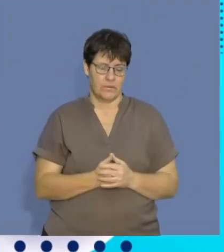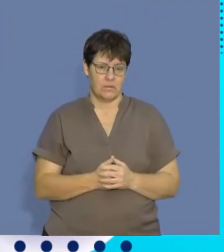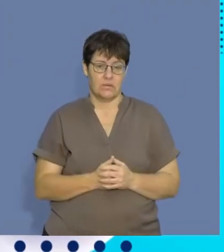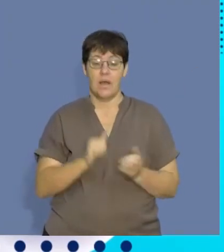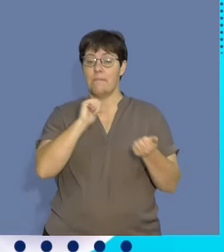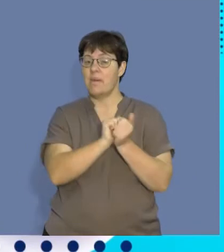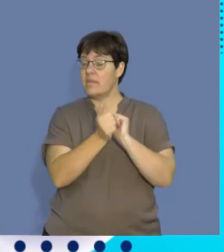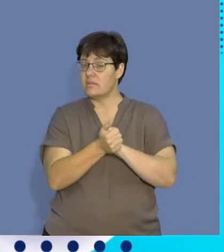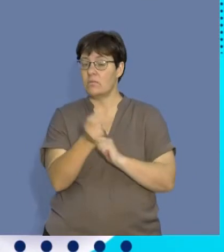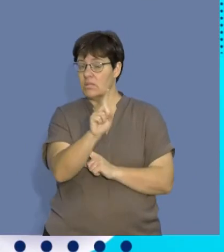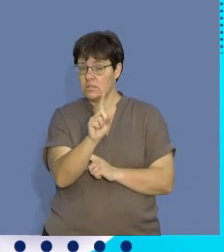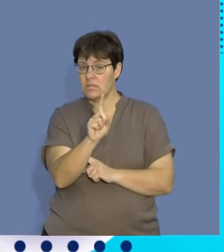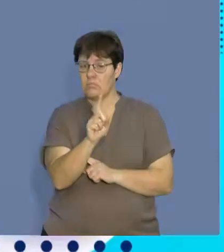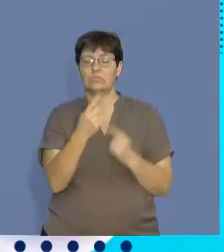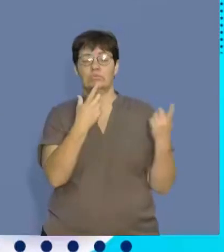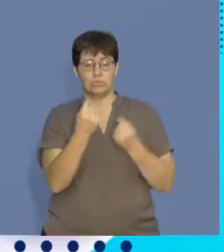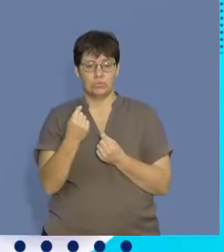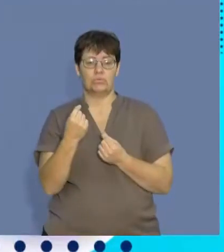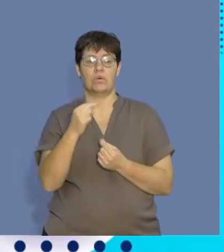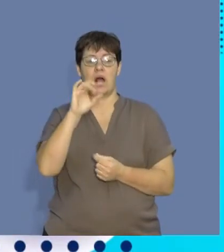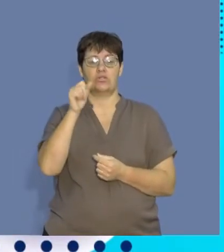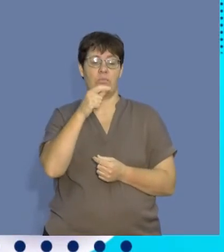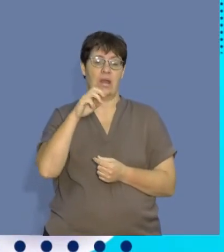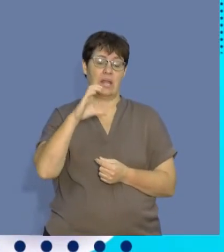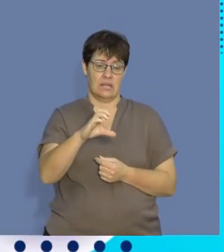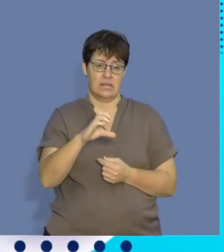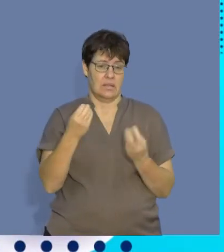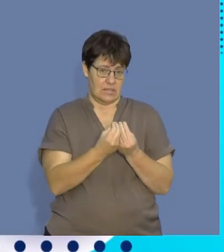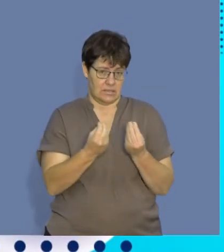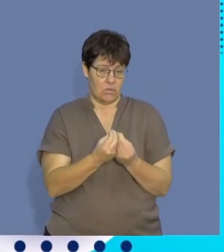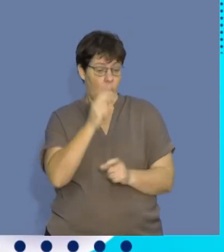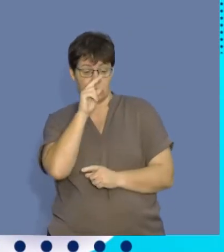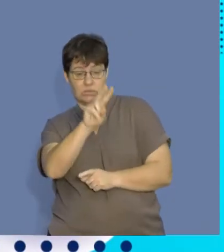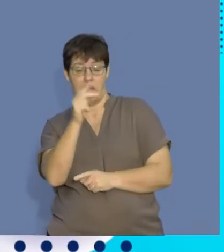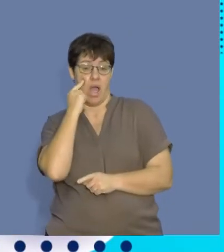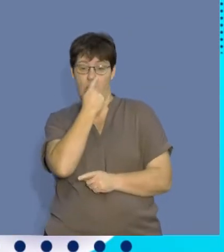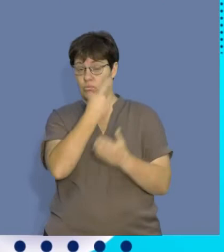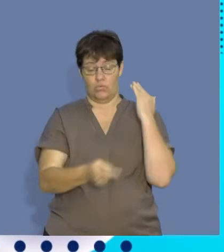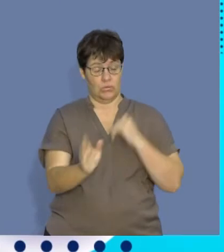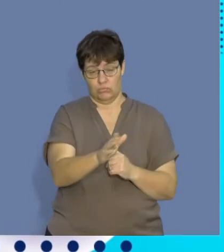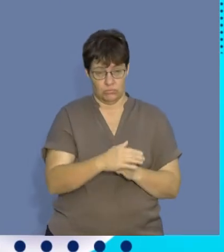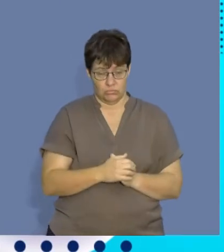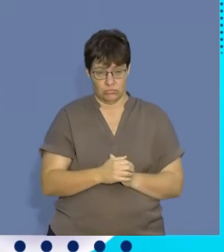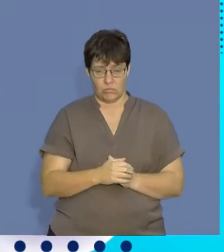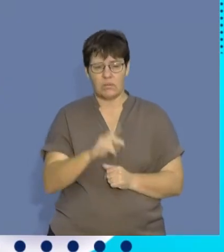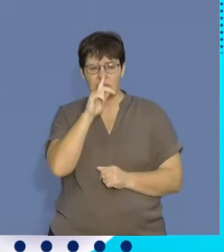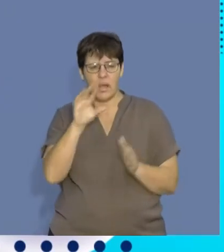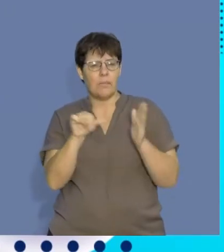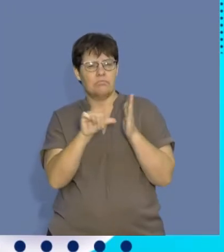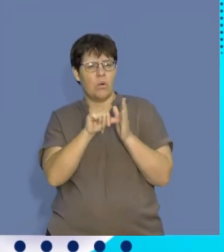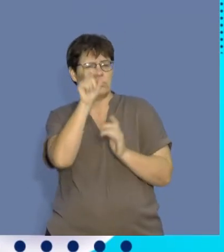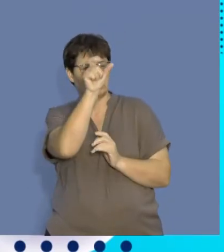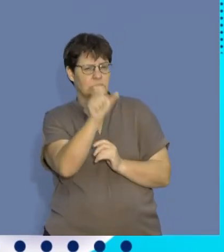maths is all about us doing the algebraic stuff, not just seeing with our eyes. So let's look at the keywords